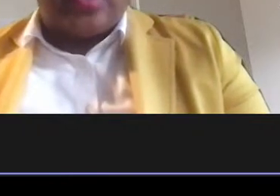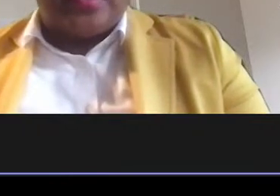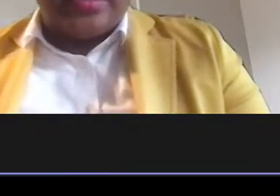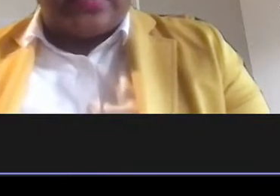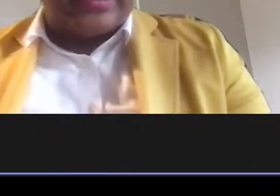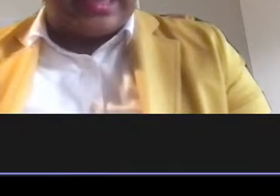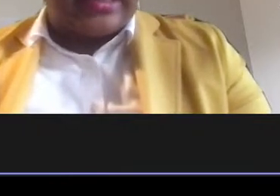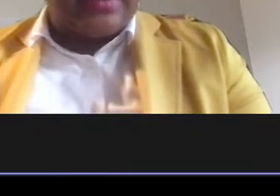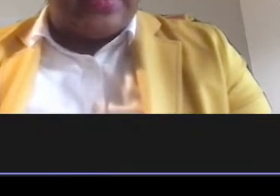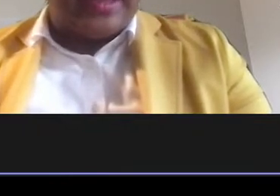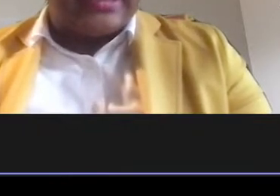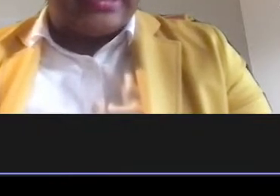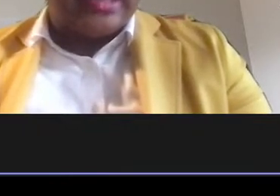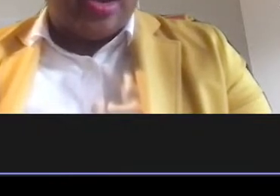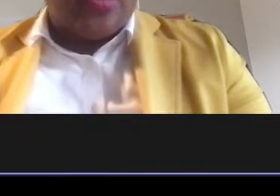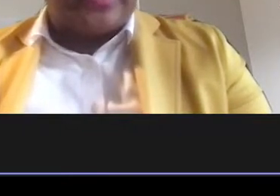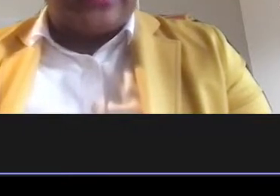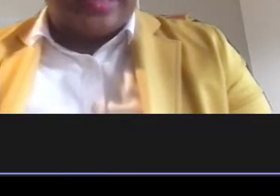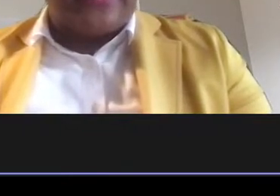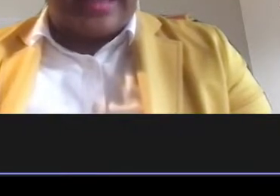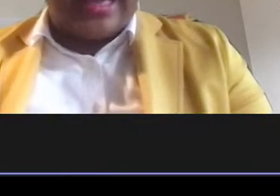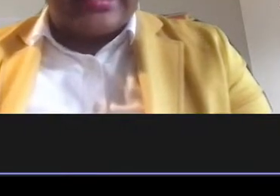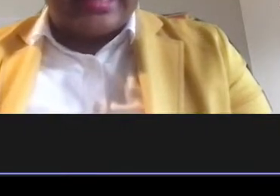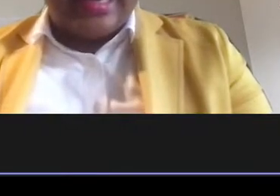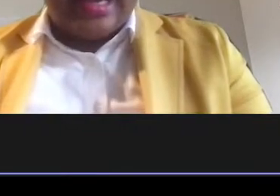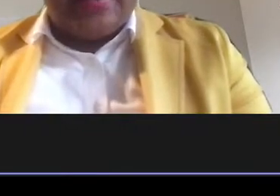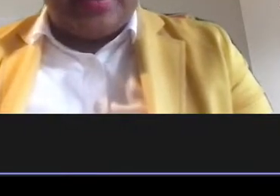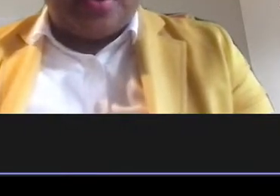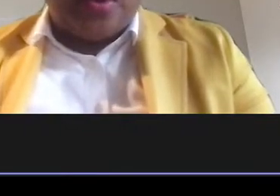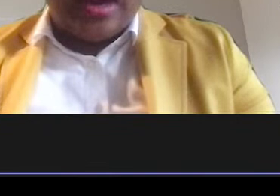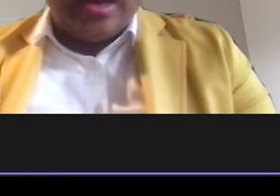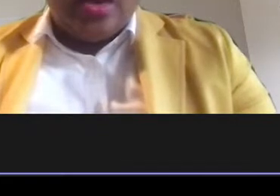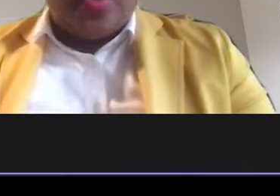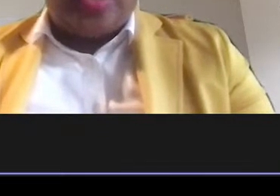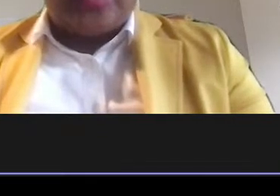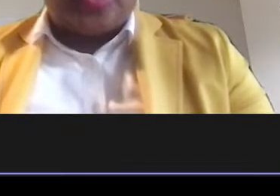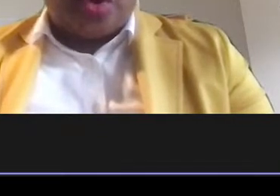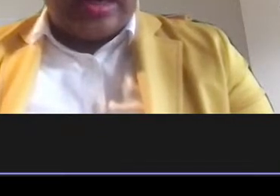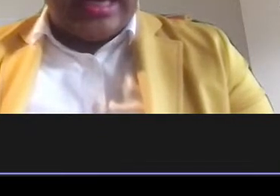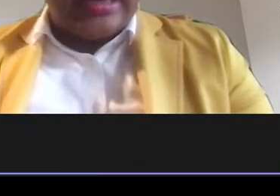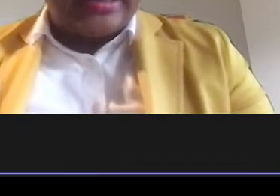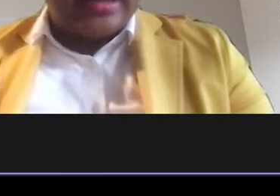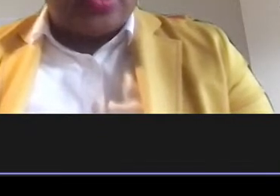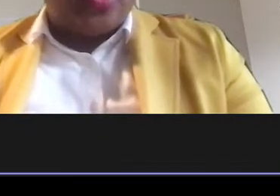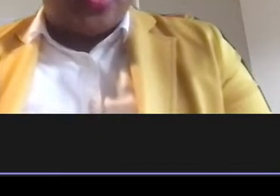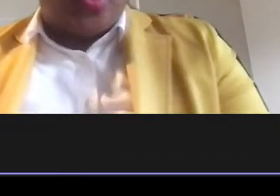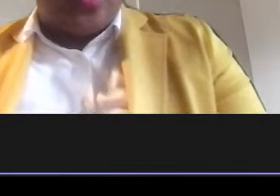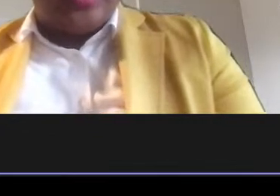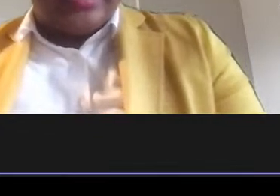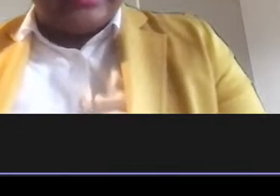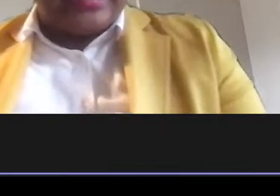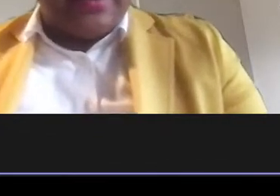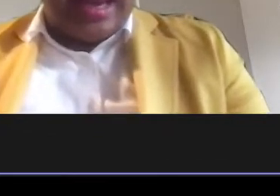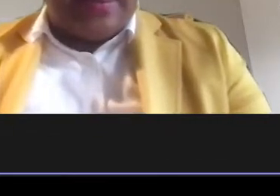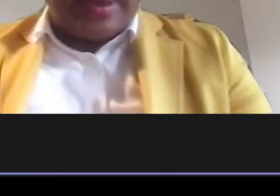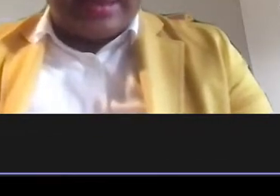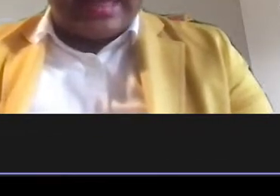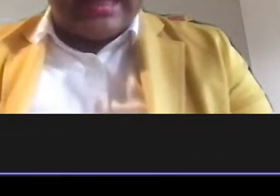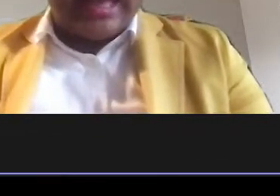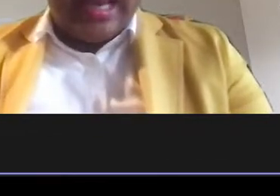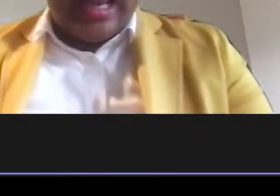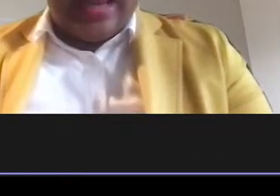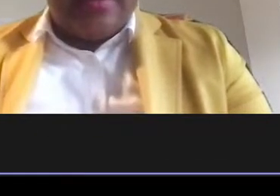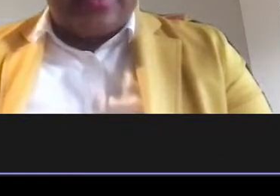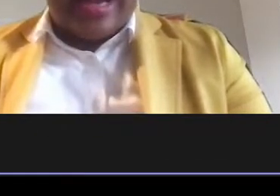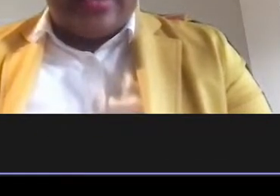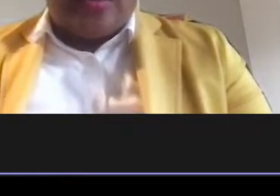historic development of the settlement patterns of South Africa's urban poor, which have strong links to colonialism and